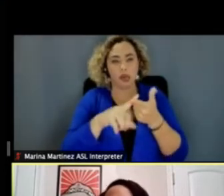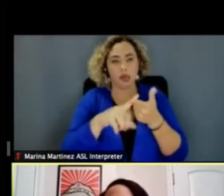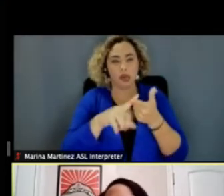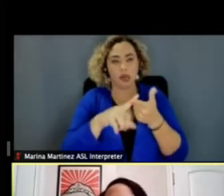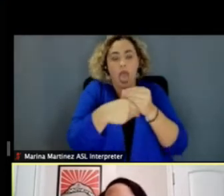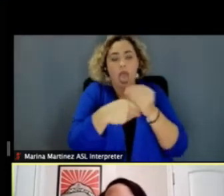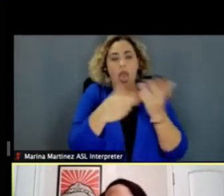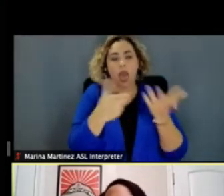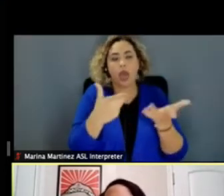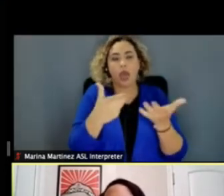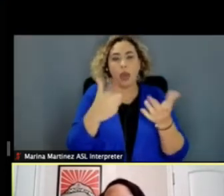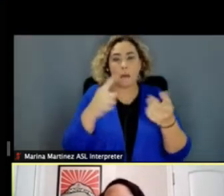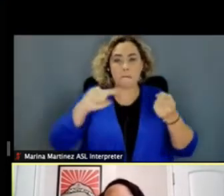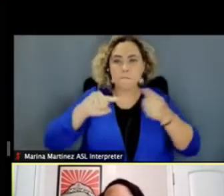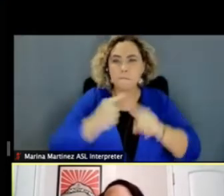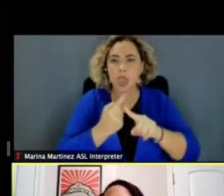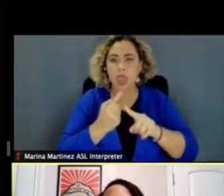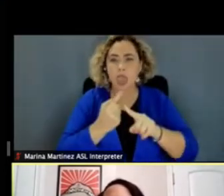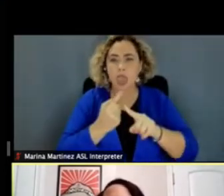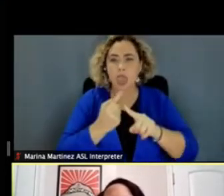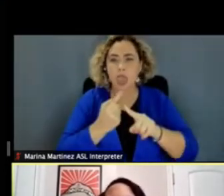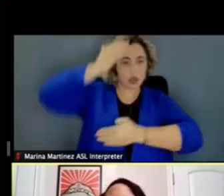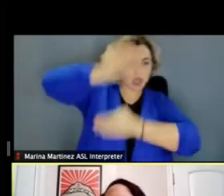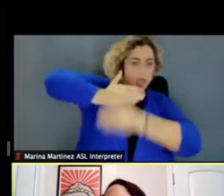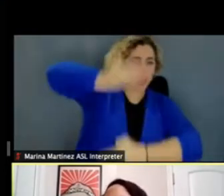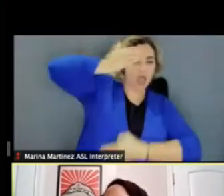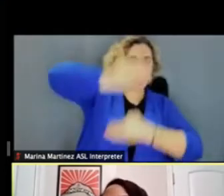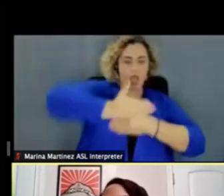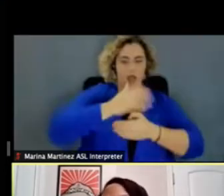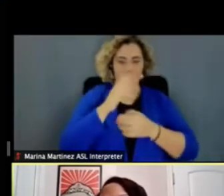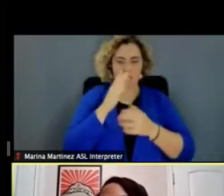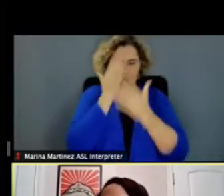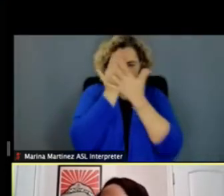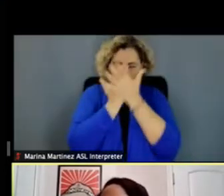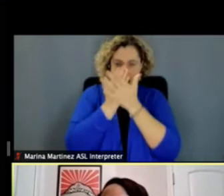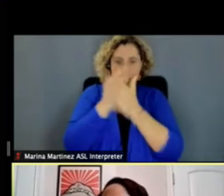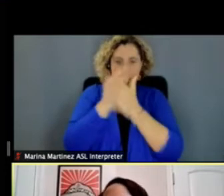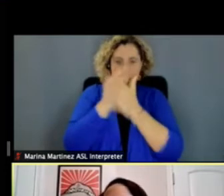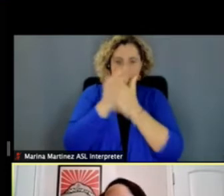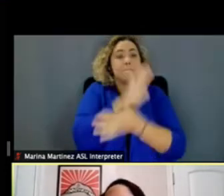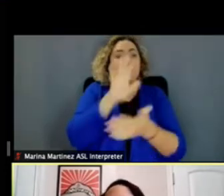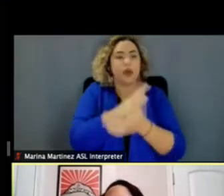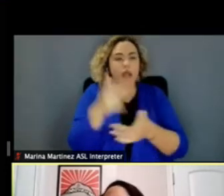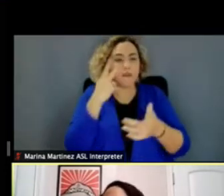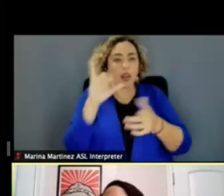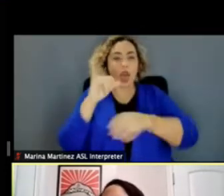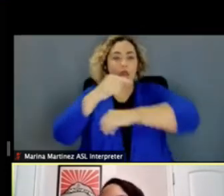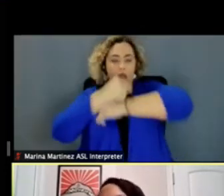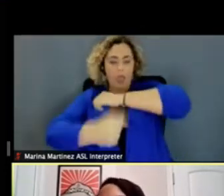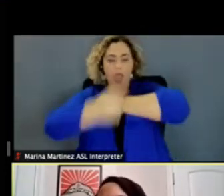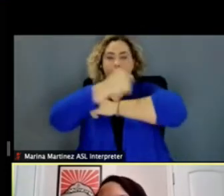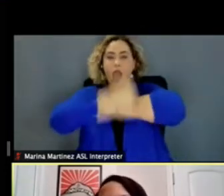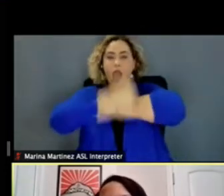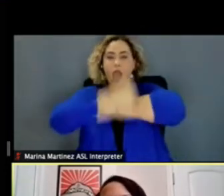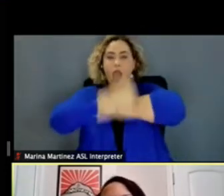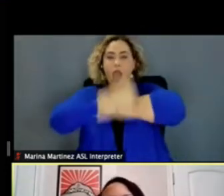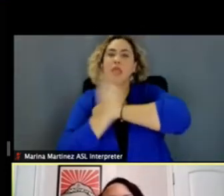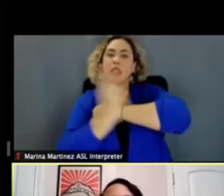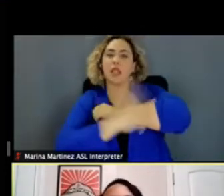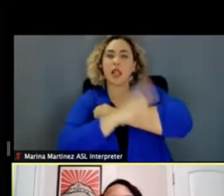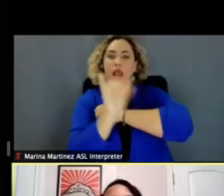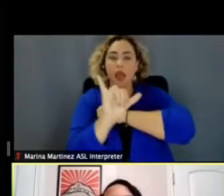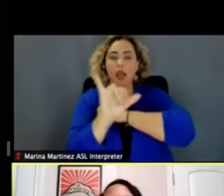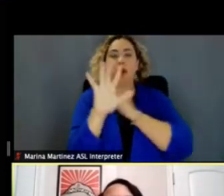of pain, of armor, and the pieces of paper almost look like bandages. So I wanted to create this visual